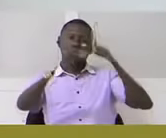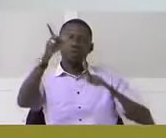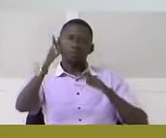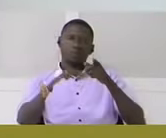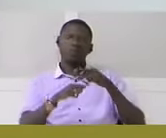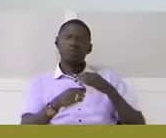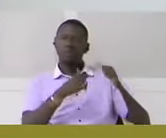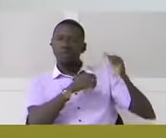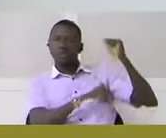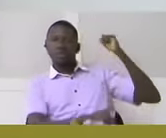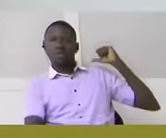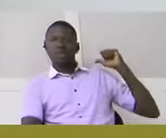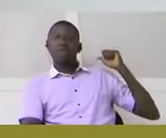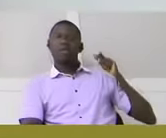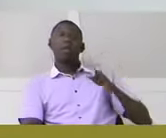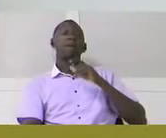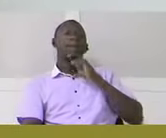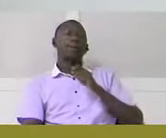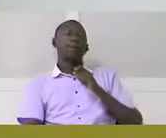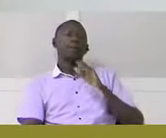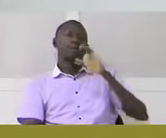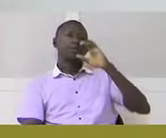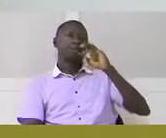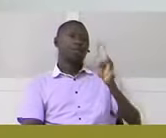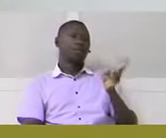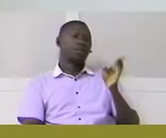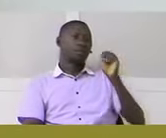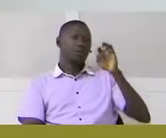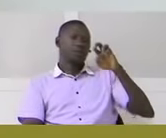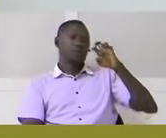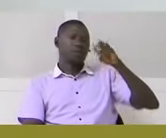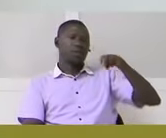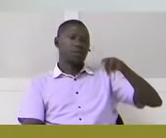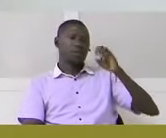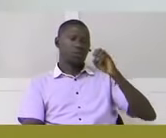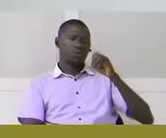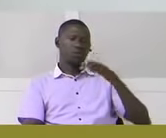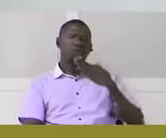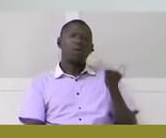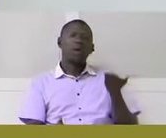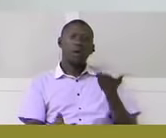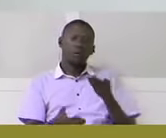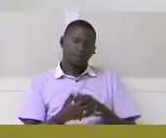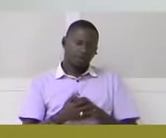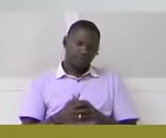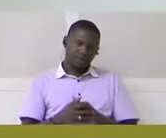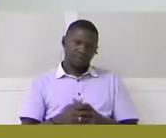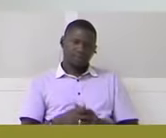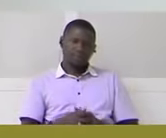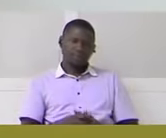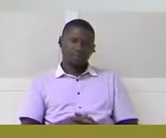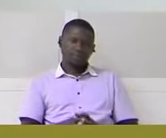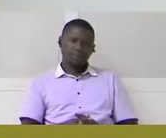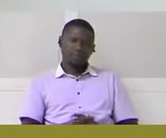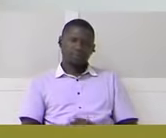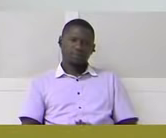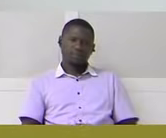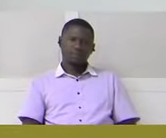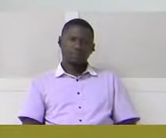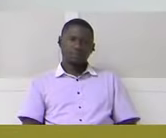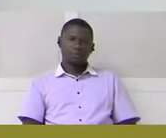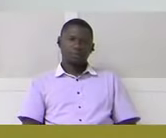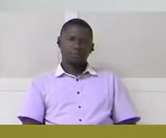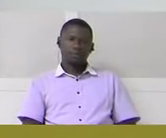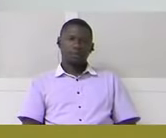Atembe tembe jumale to utumu silan koma niko koma abe tembe jumale to anin convoy otem. He